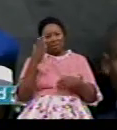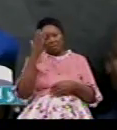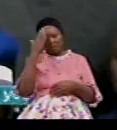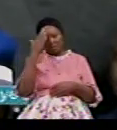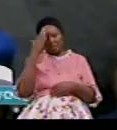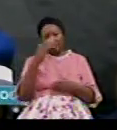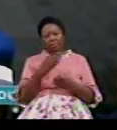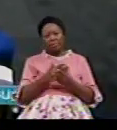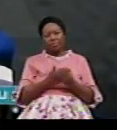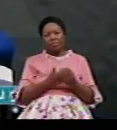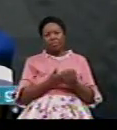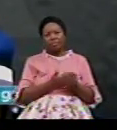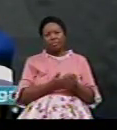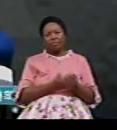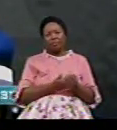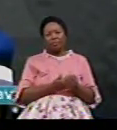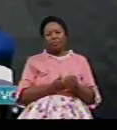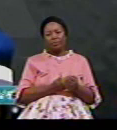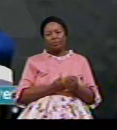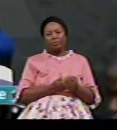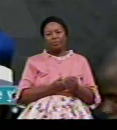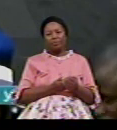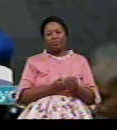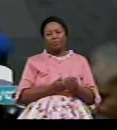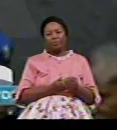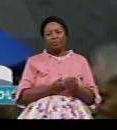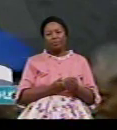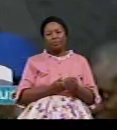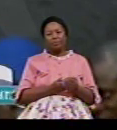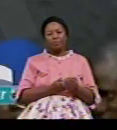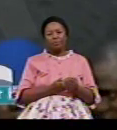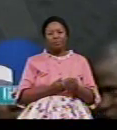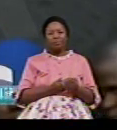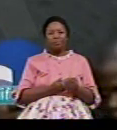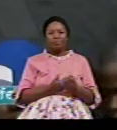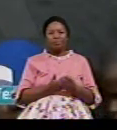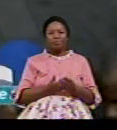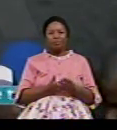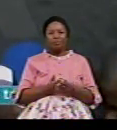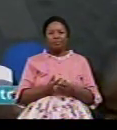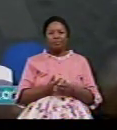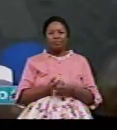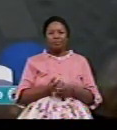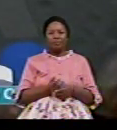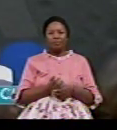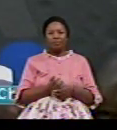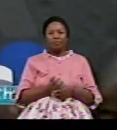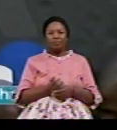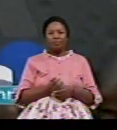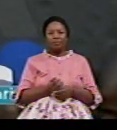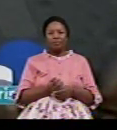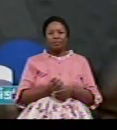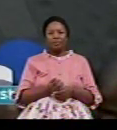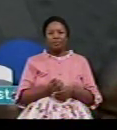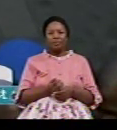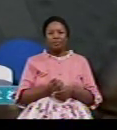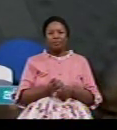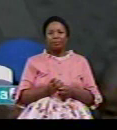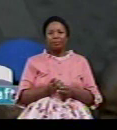health tonight in Jesus' name. A reign of